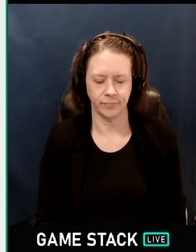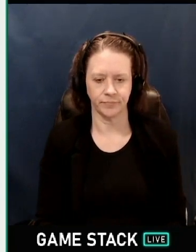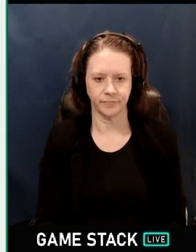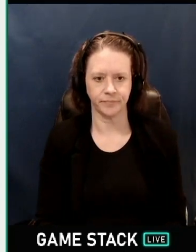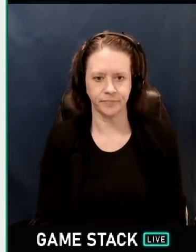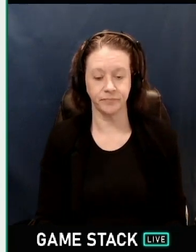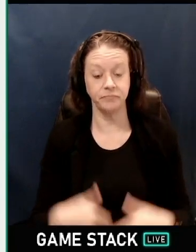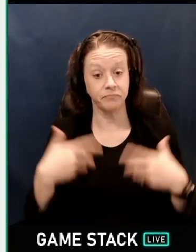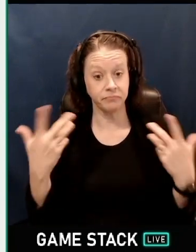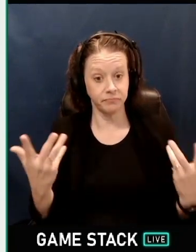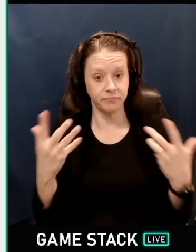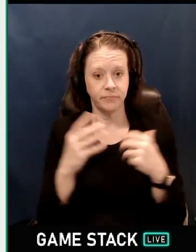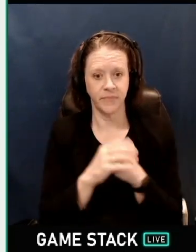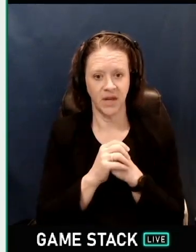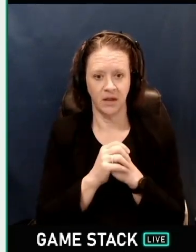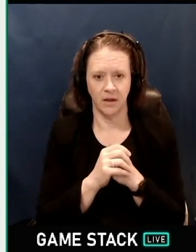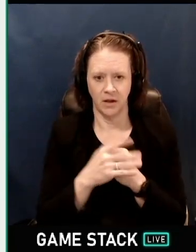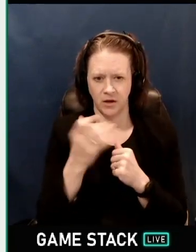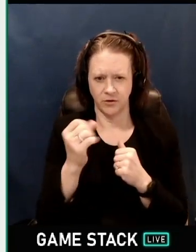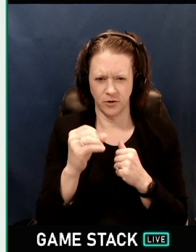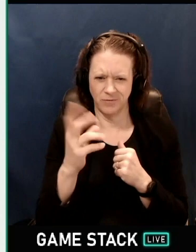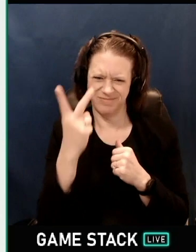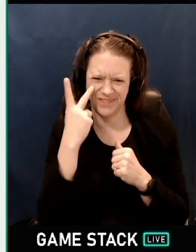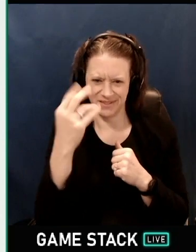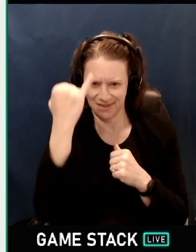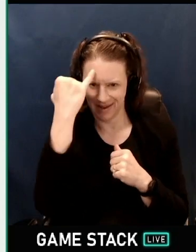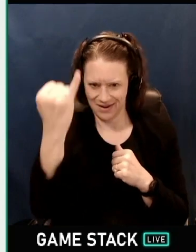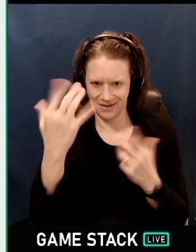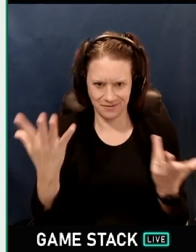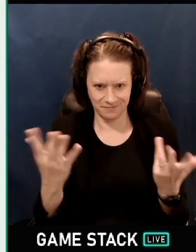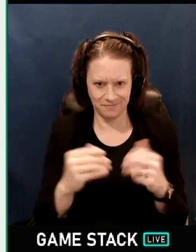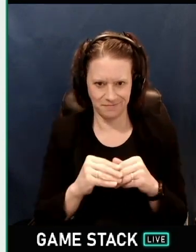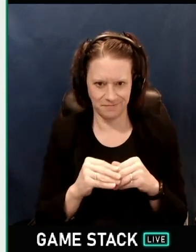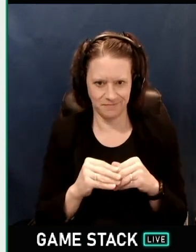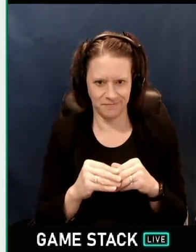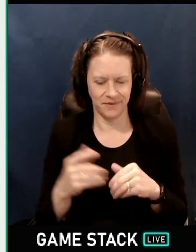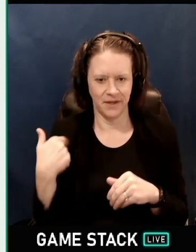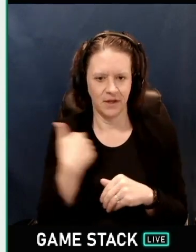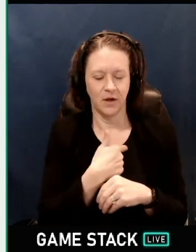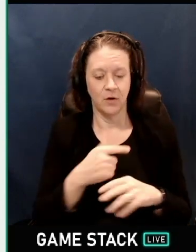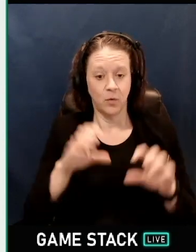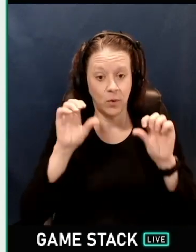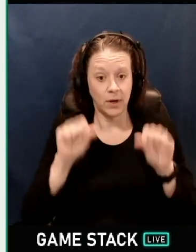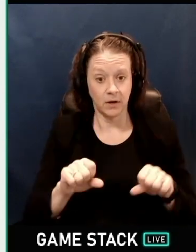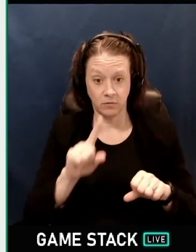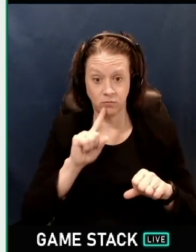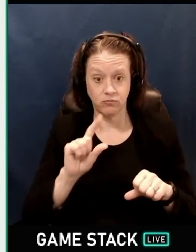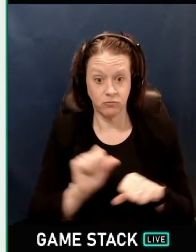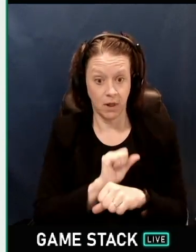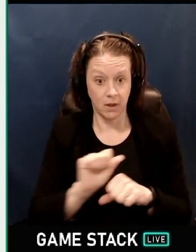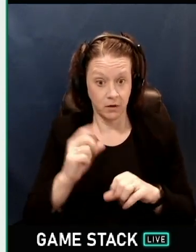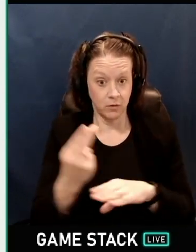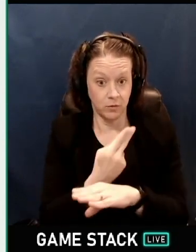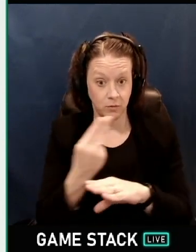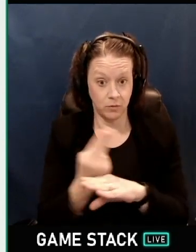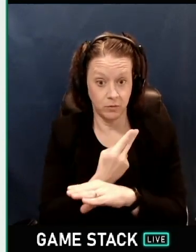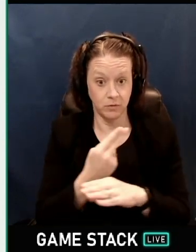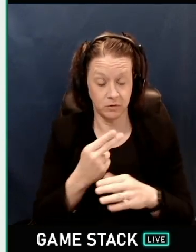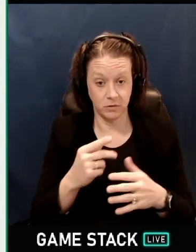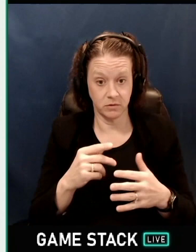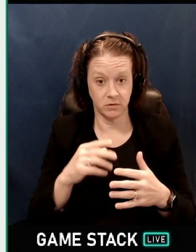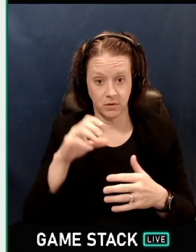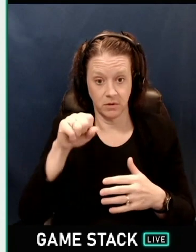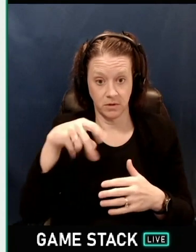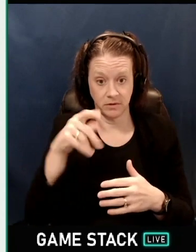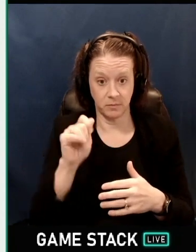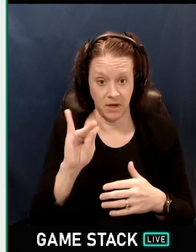So you get the idea. We're able to really use the spatial